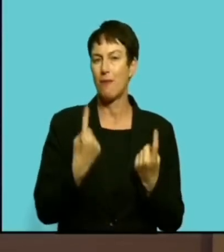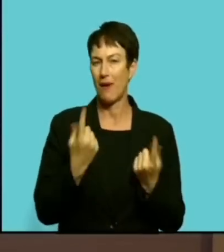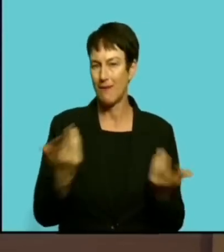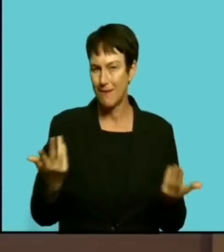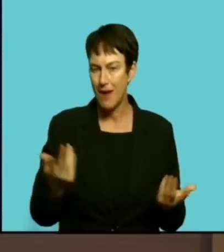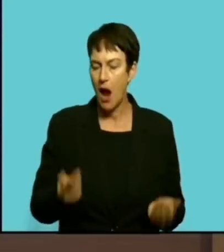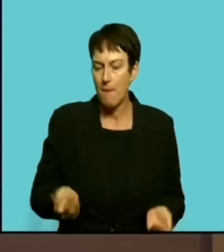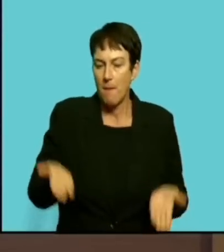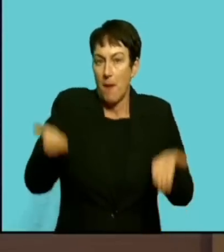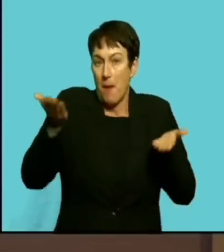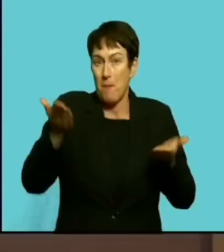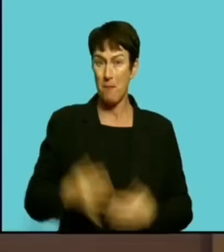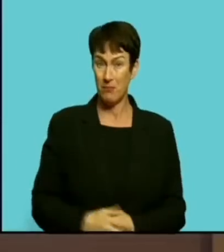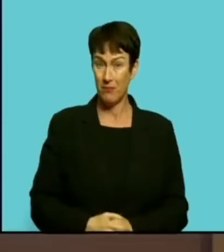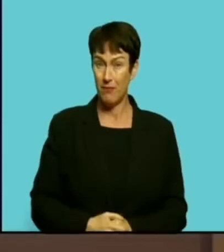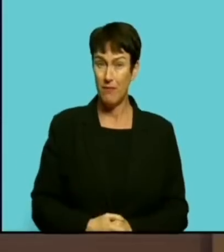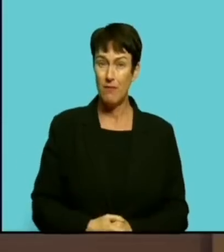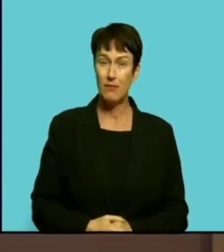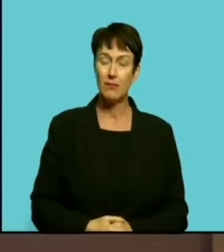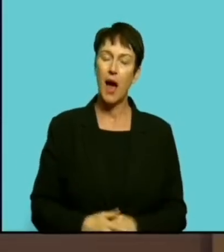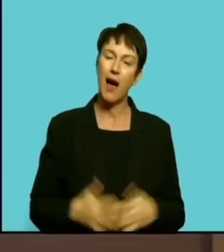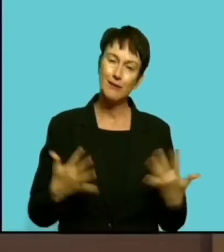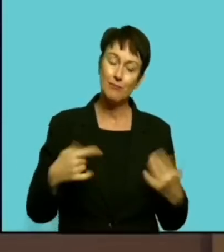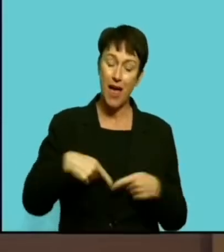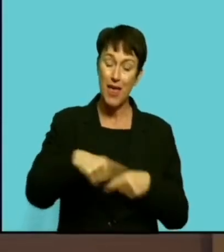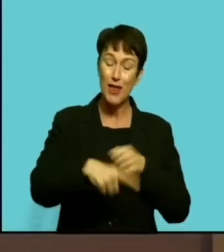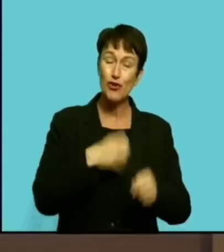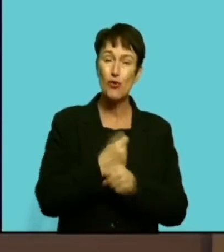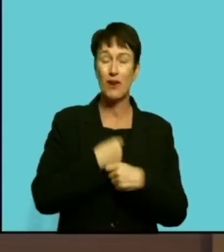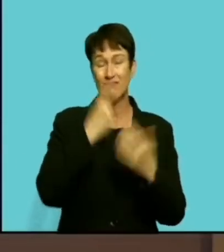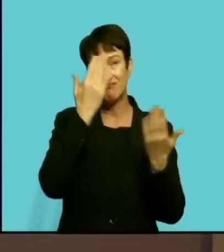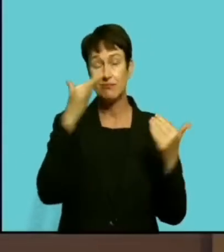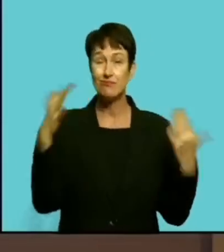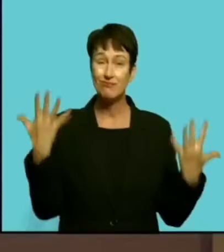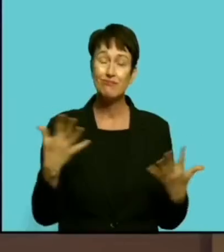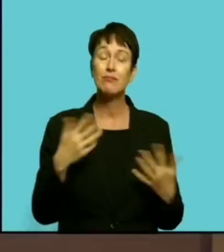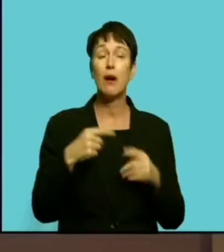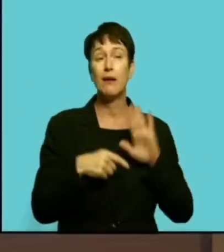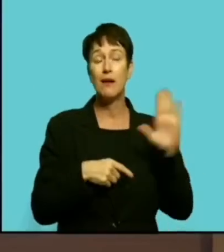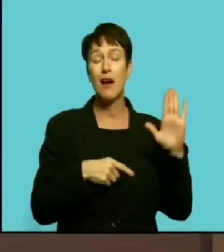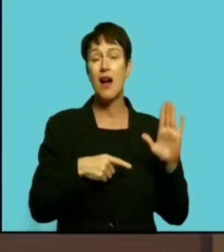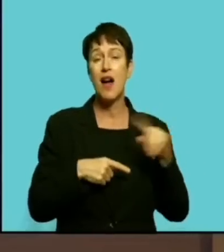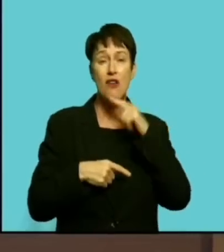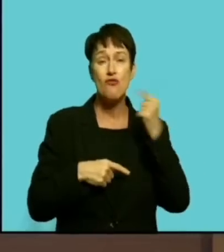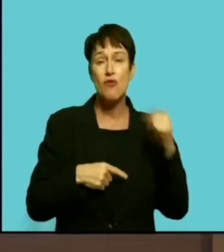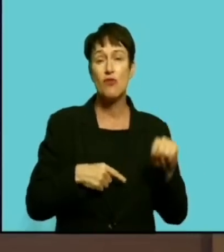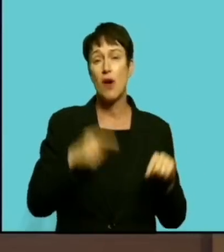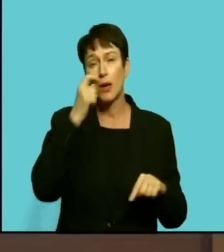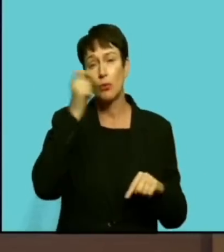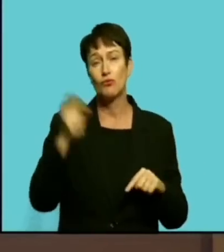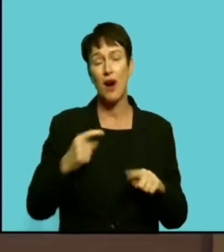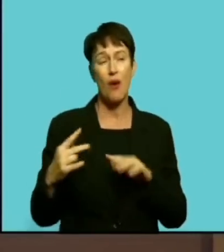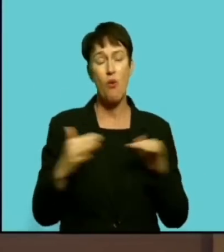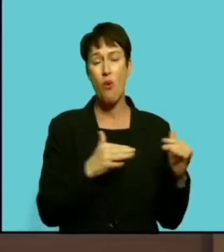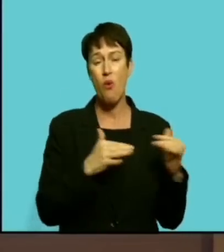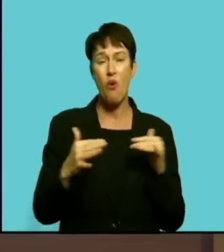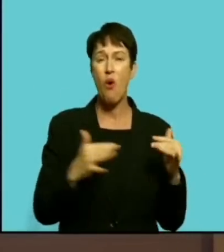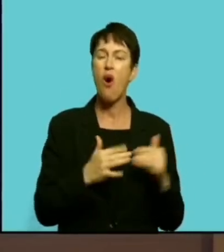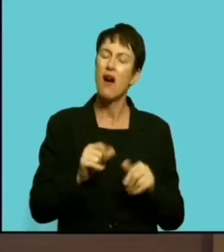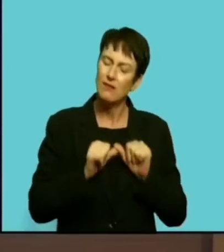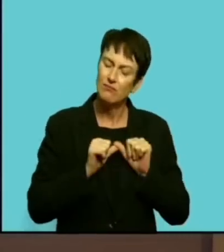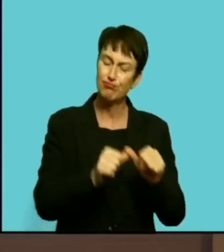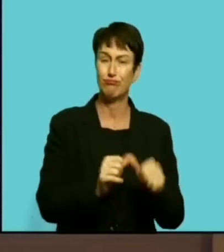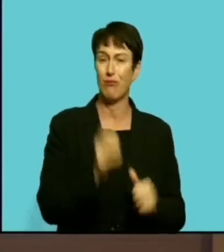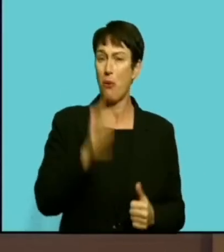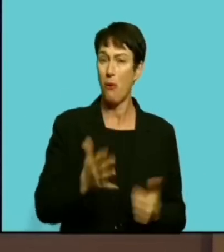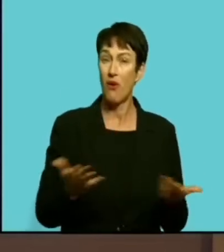is likely to persist for the rest of this year and may have significant further effects on global prices. Oil prices